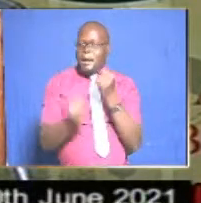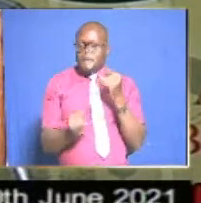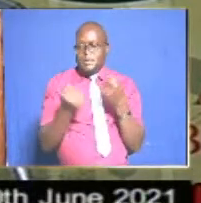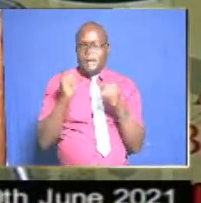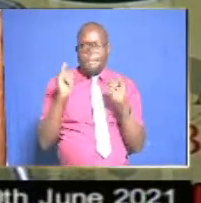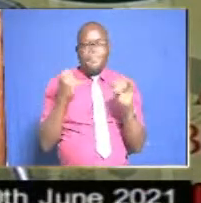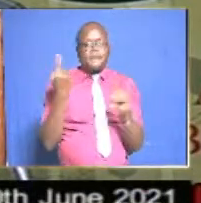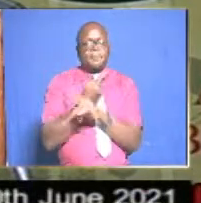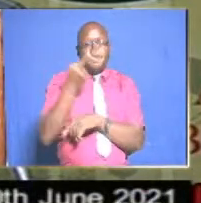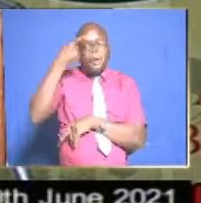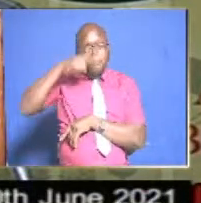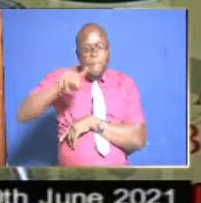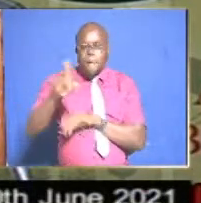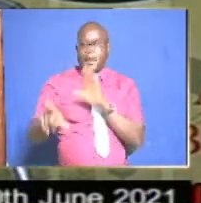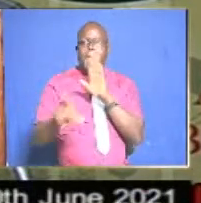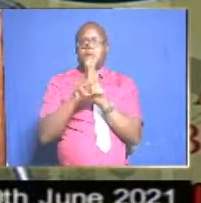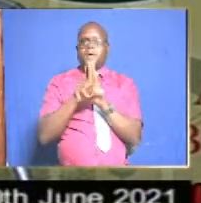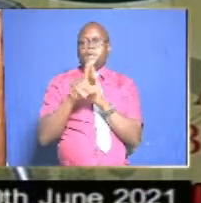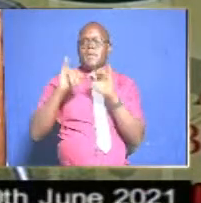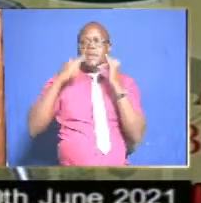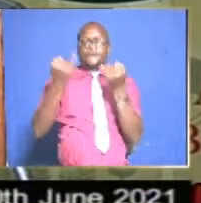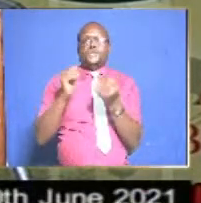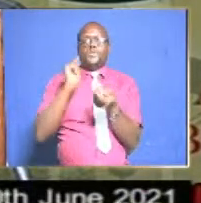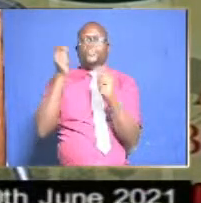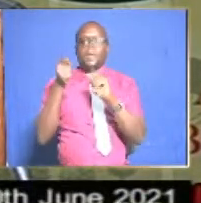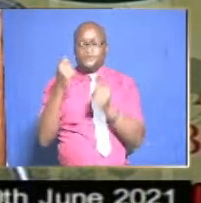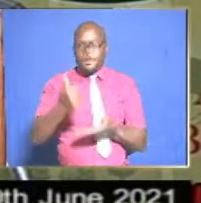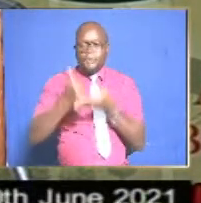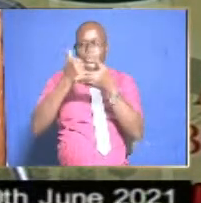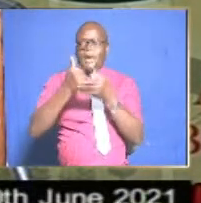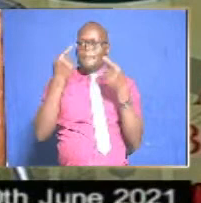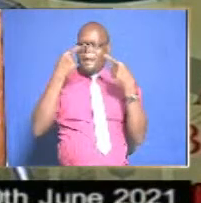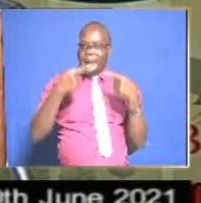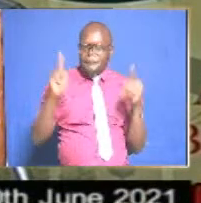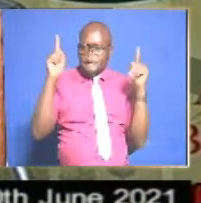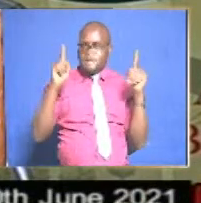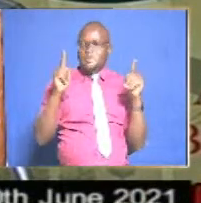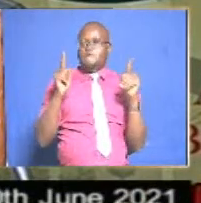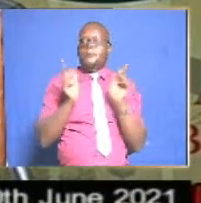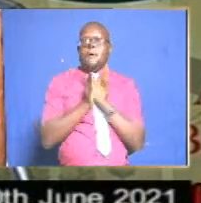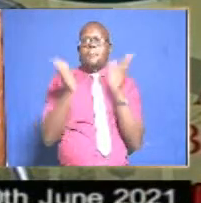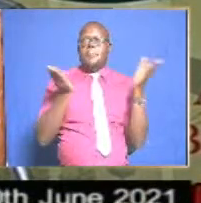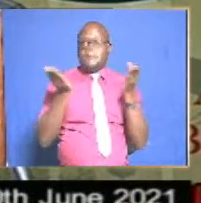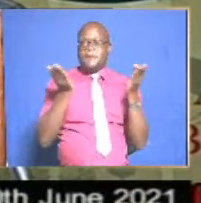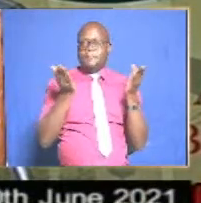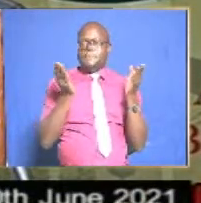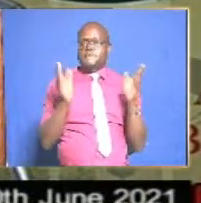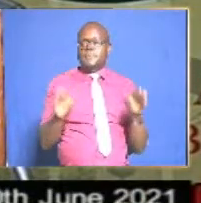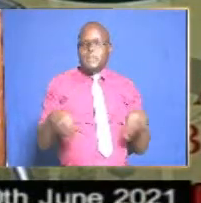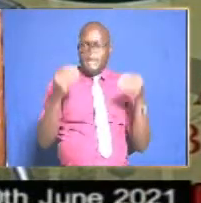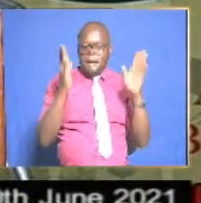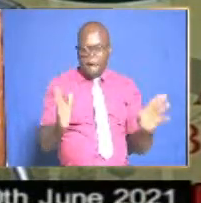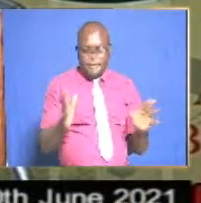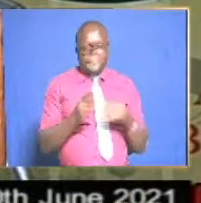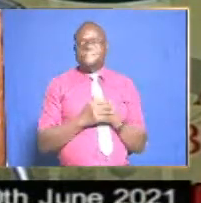policy, legal, and institutional reforms to enhance efficiency of public service delivery. Mr.